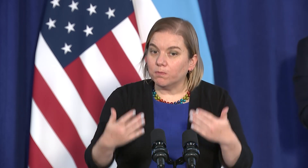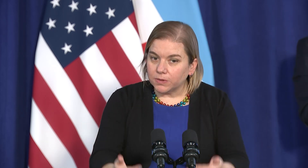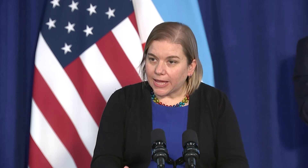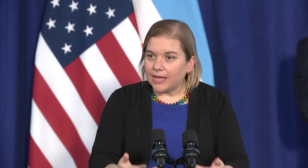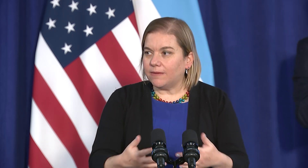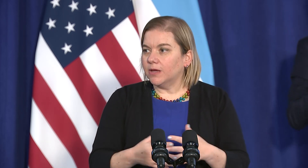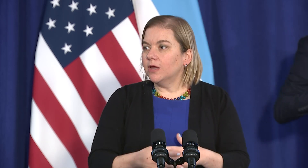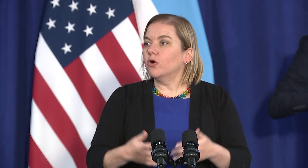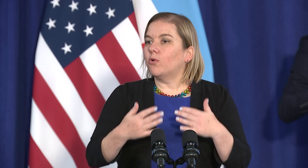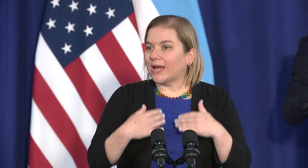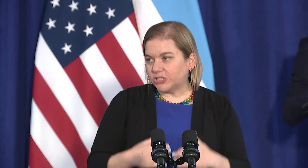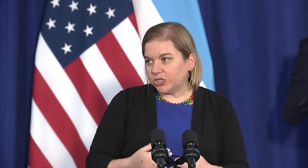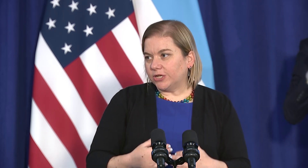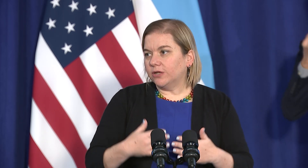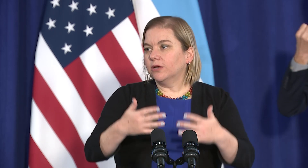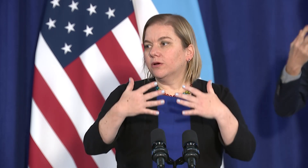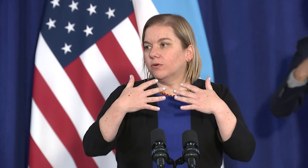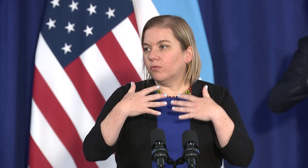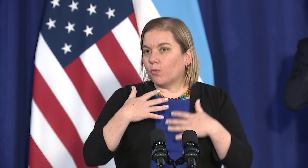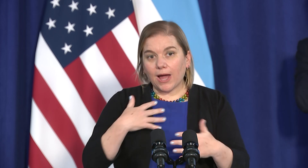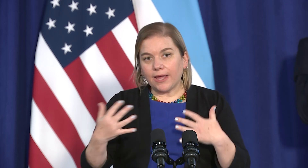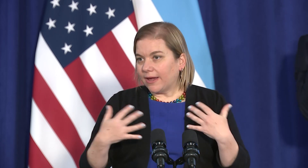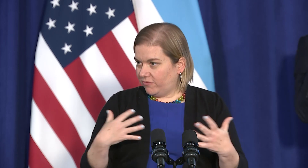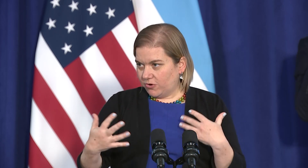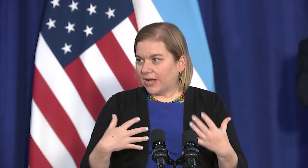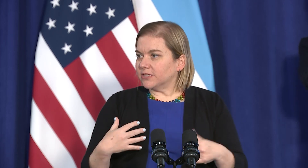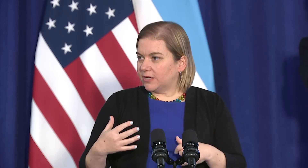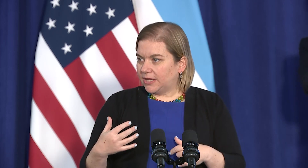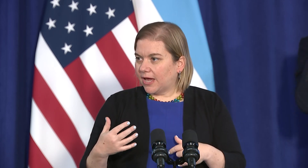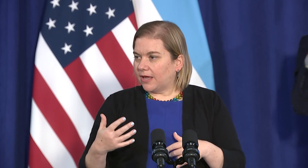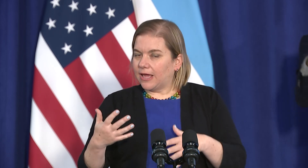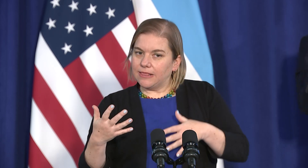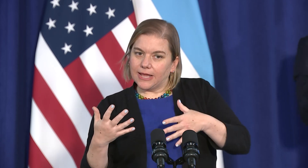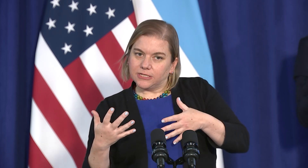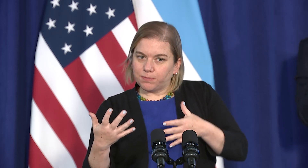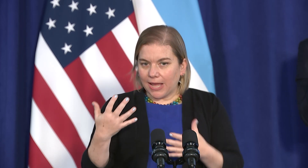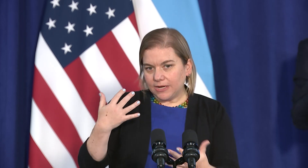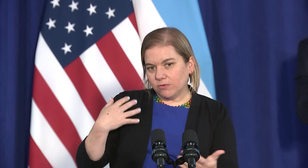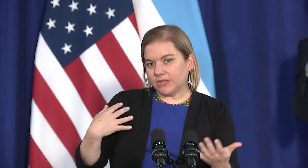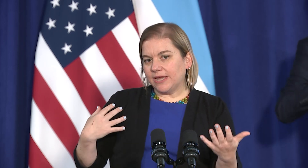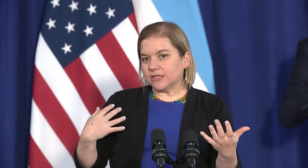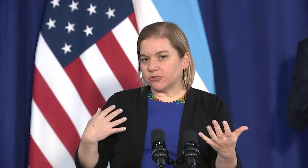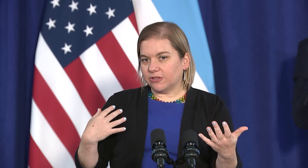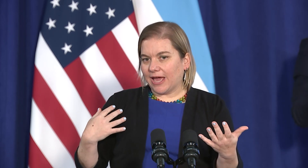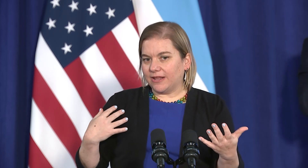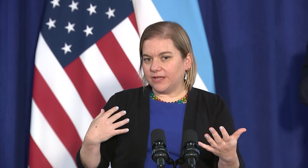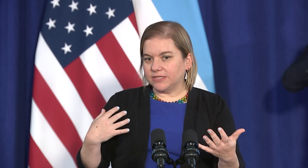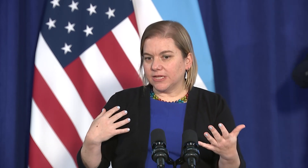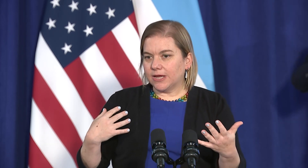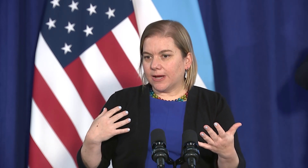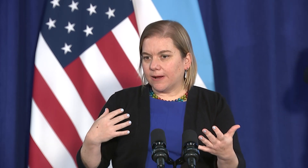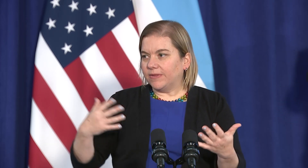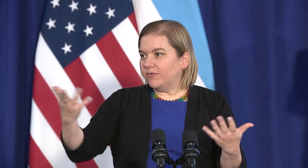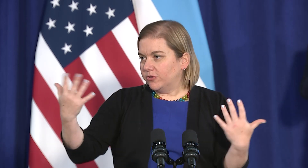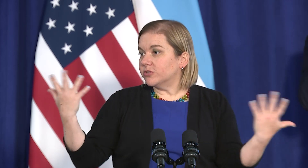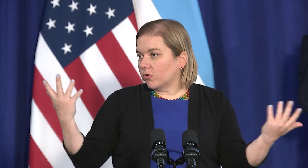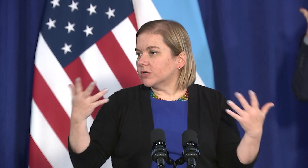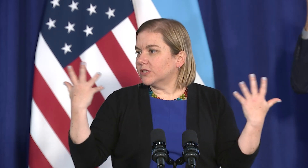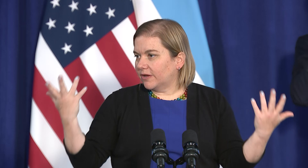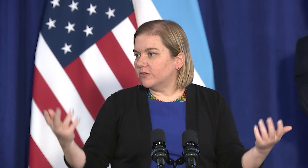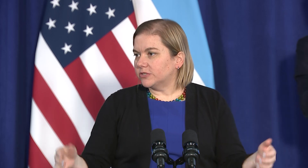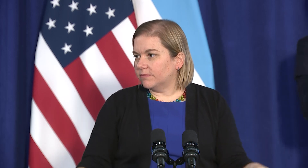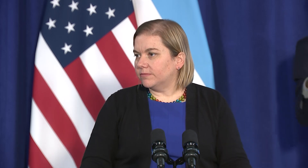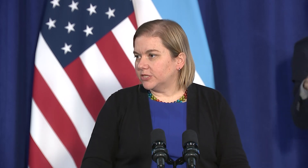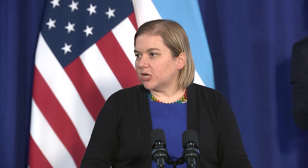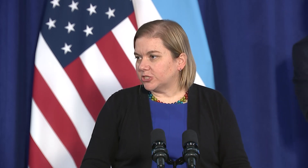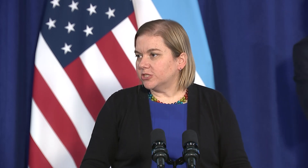times, don't blame, question, why have you not done it yet? And then depending what the answer to that is, if you do this course,